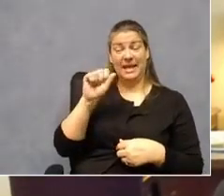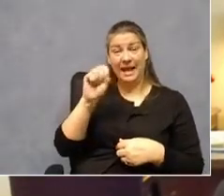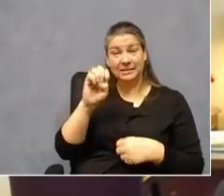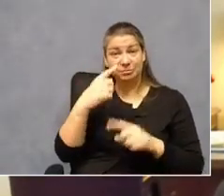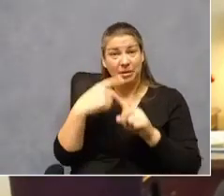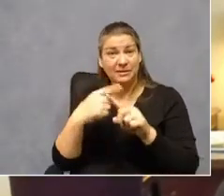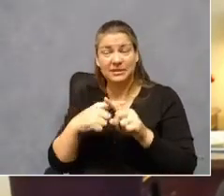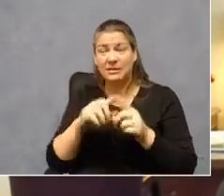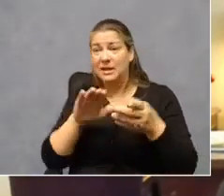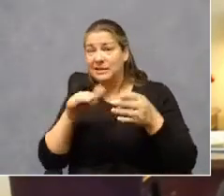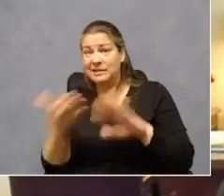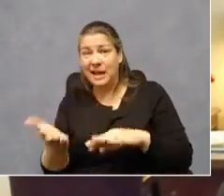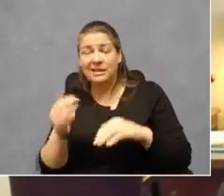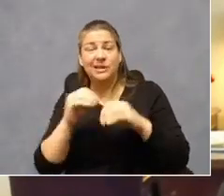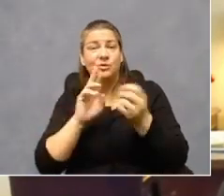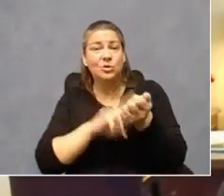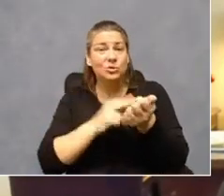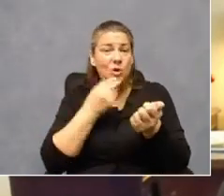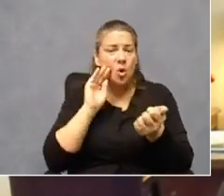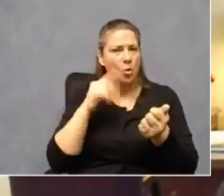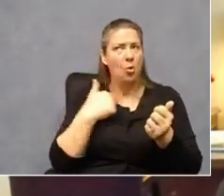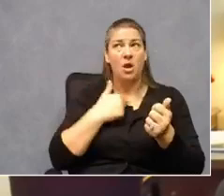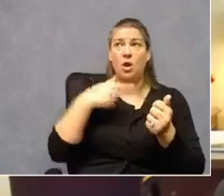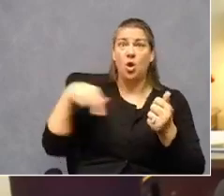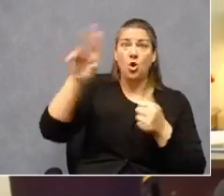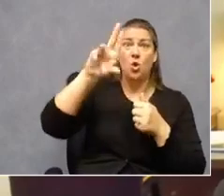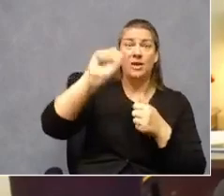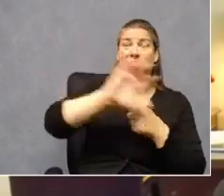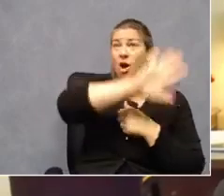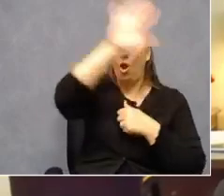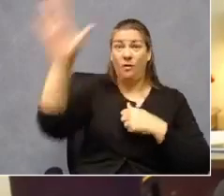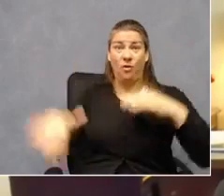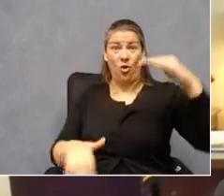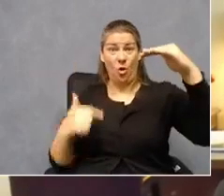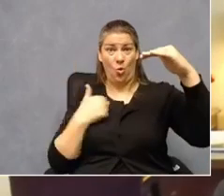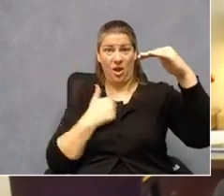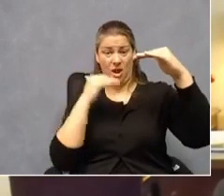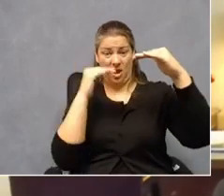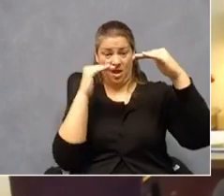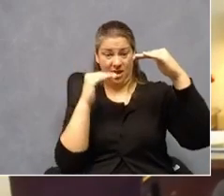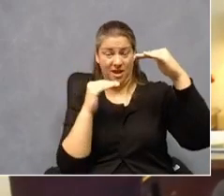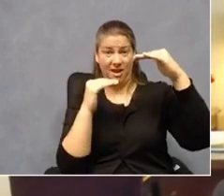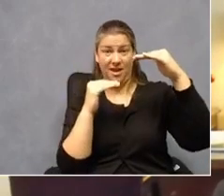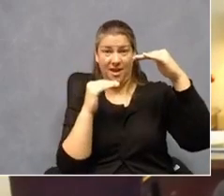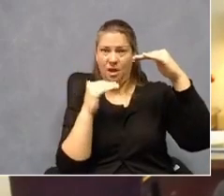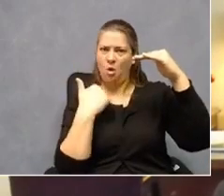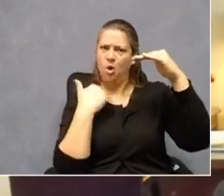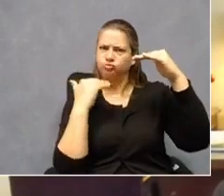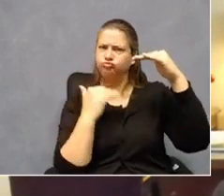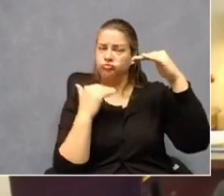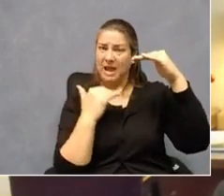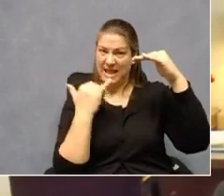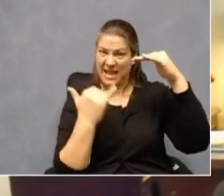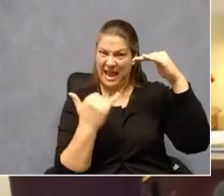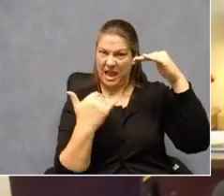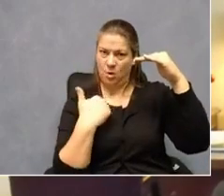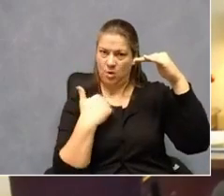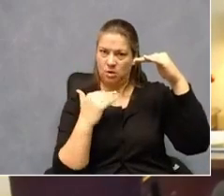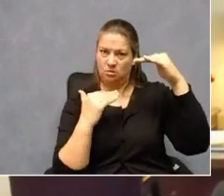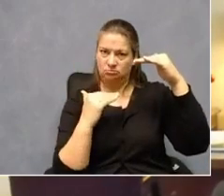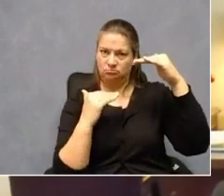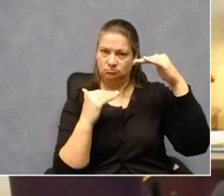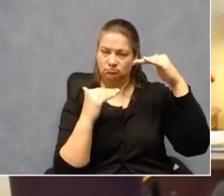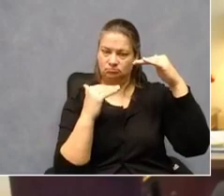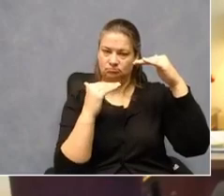in facilities. We are just now passing that median. And that is because of